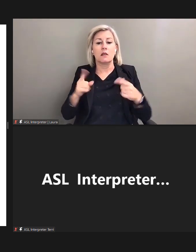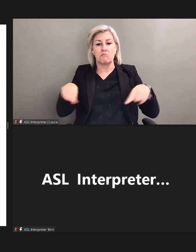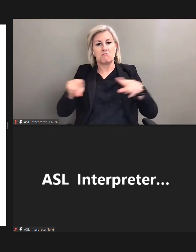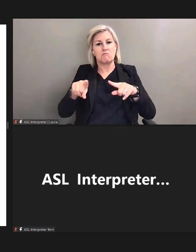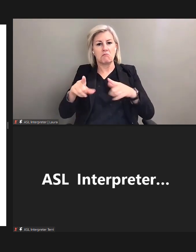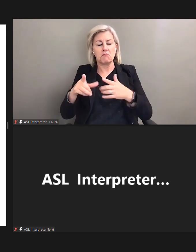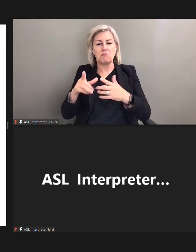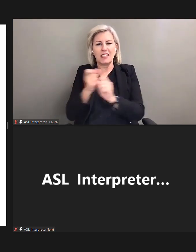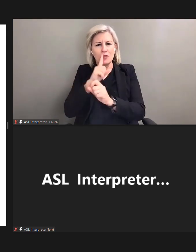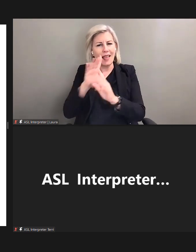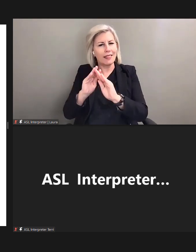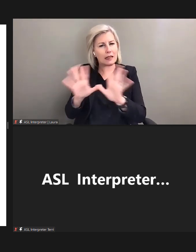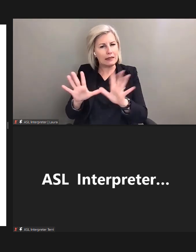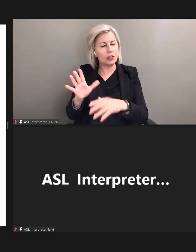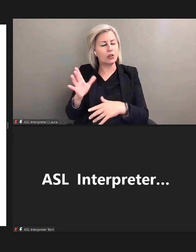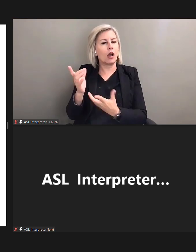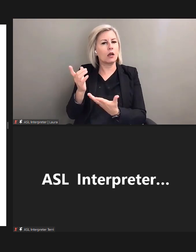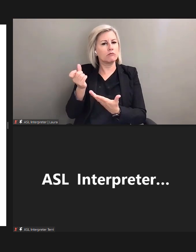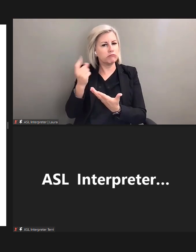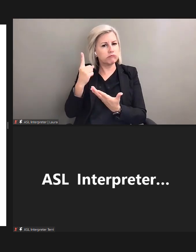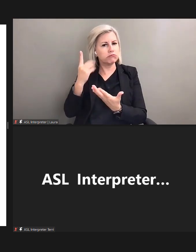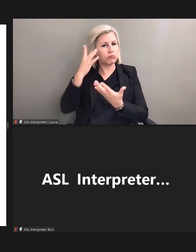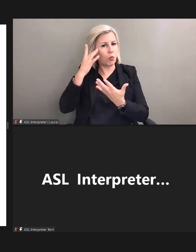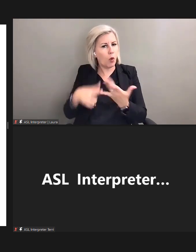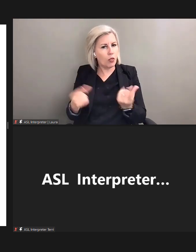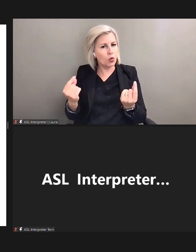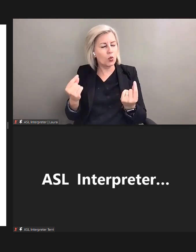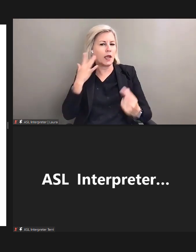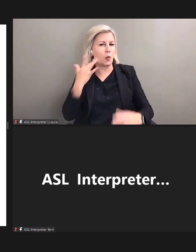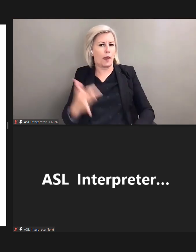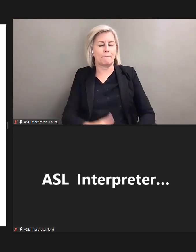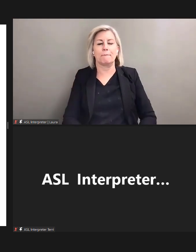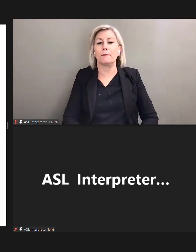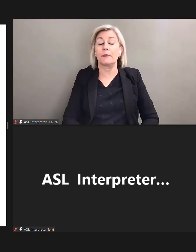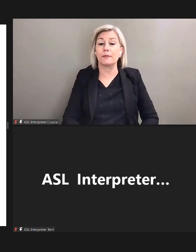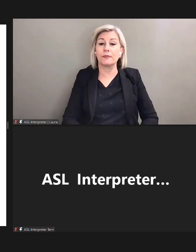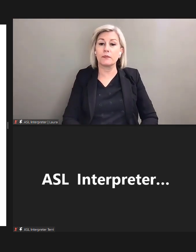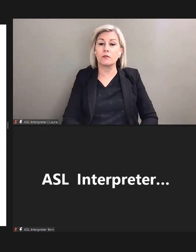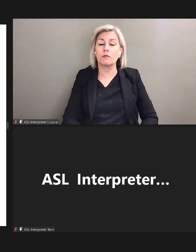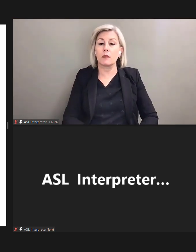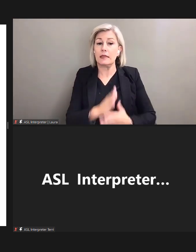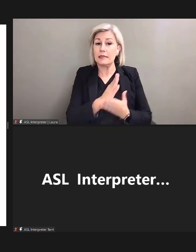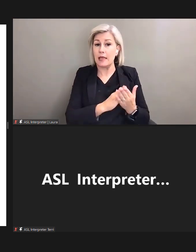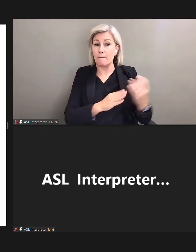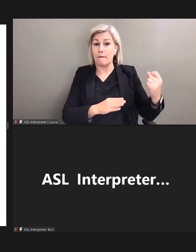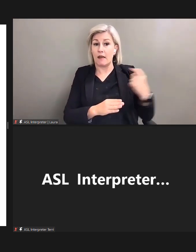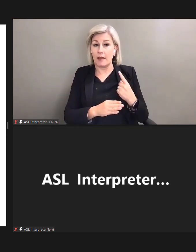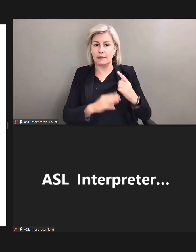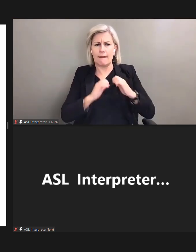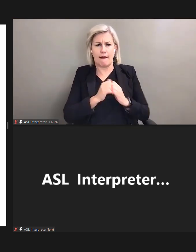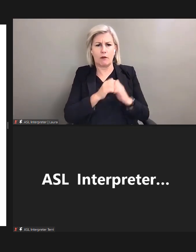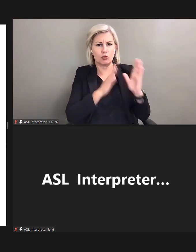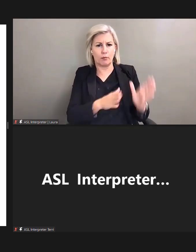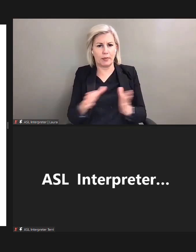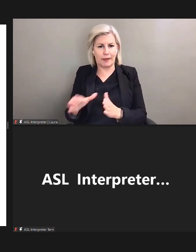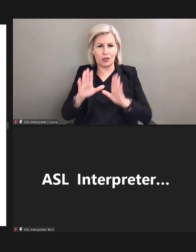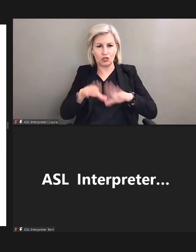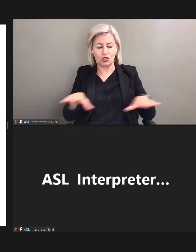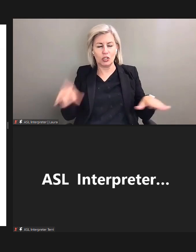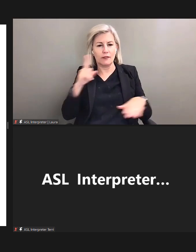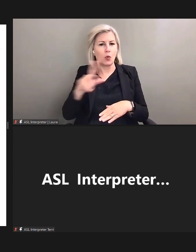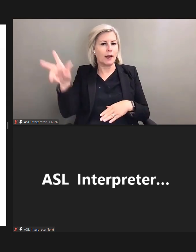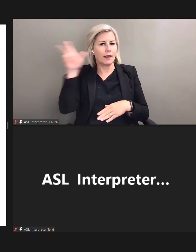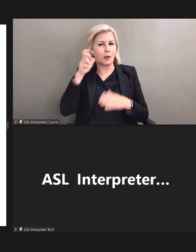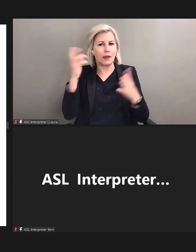clear about what you're doing and why. Now, some of you have asked how to prepare children for hearing